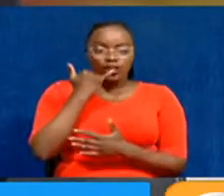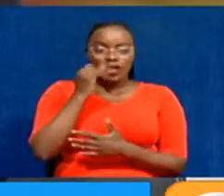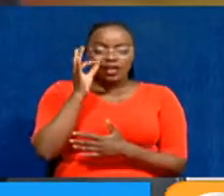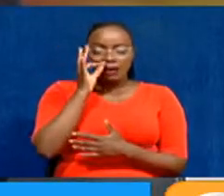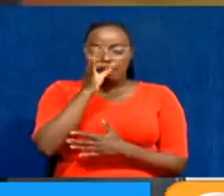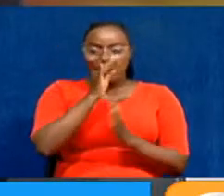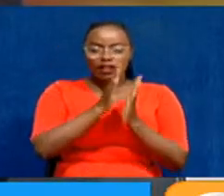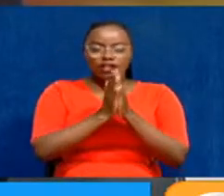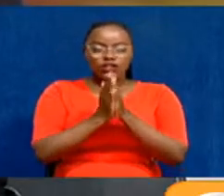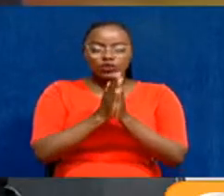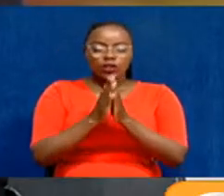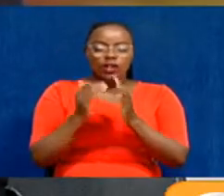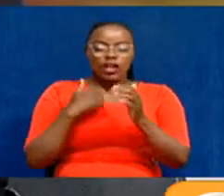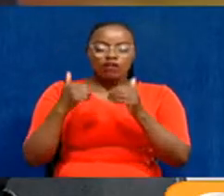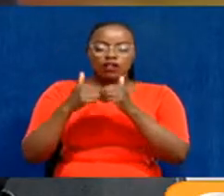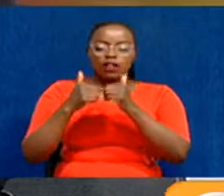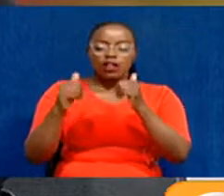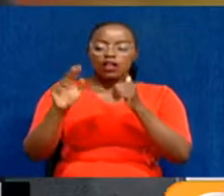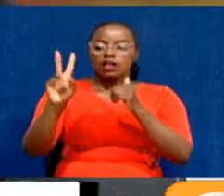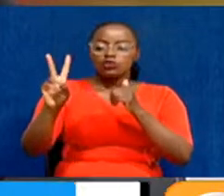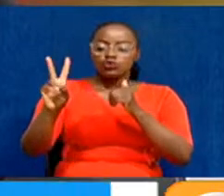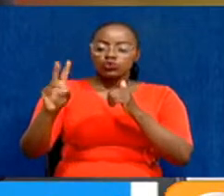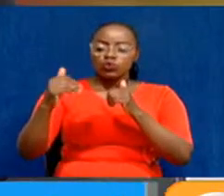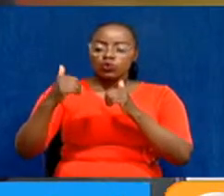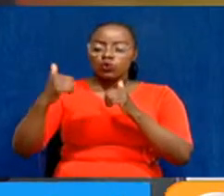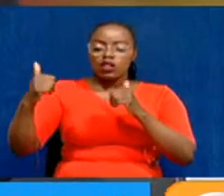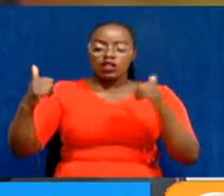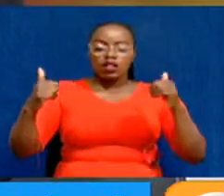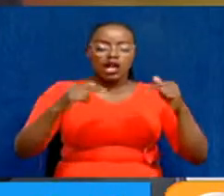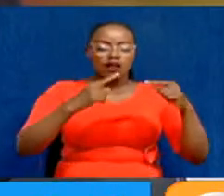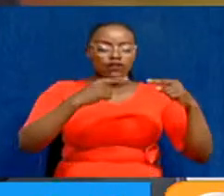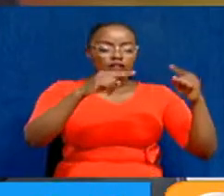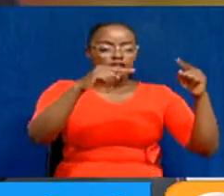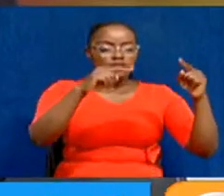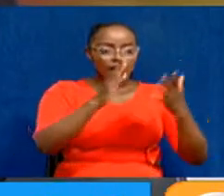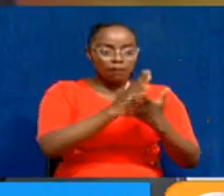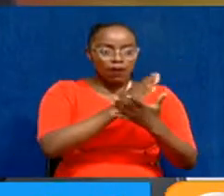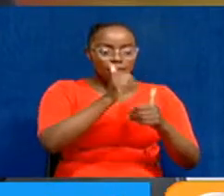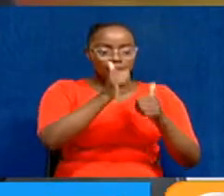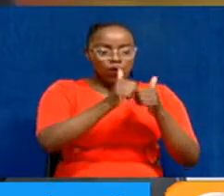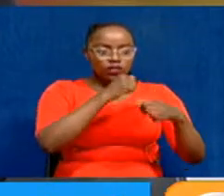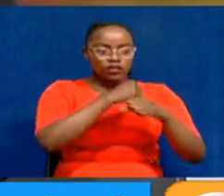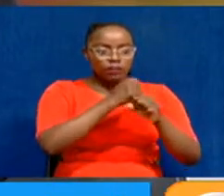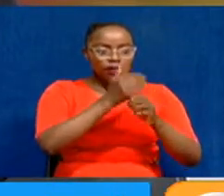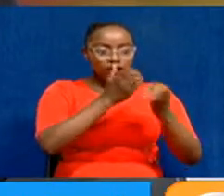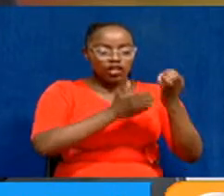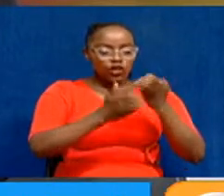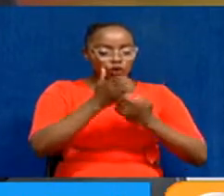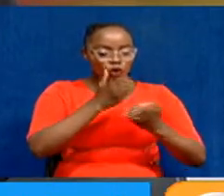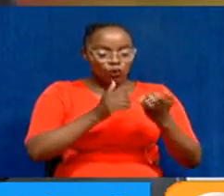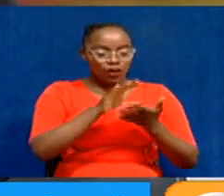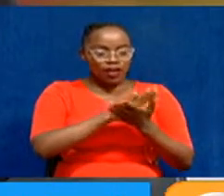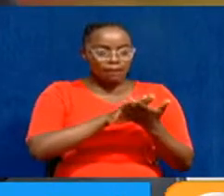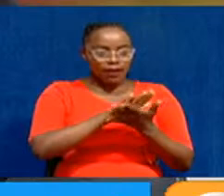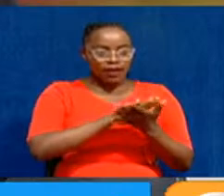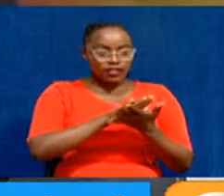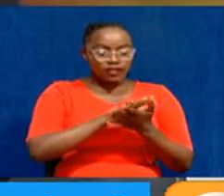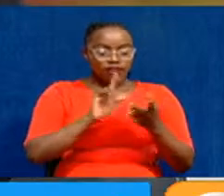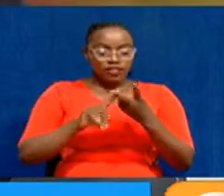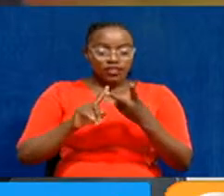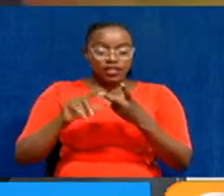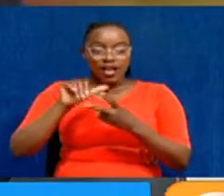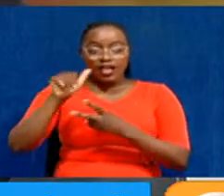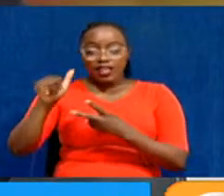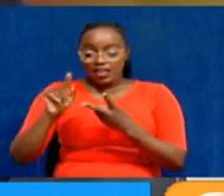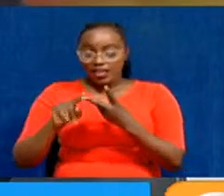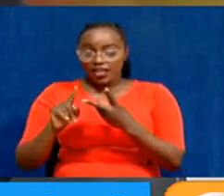Kibaki's story is divided into two parts. There is a successful part that is made of an economic base, and then there is